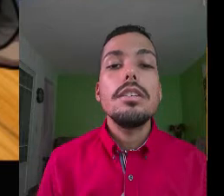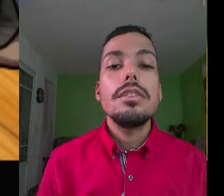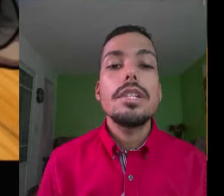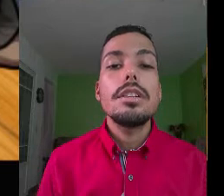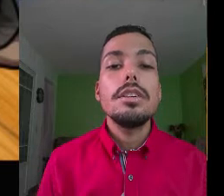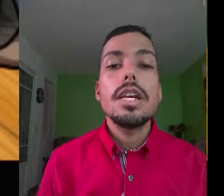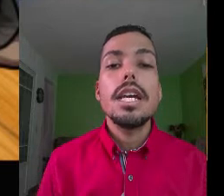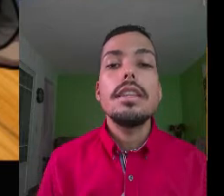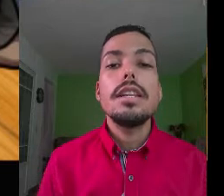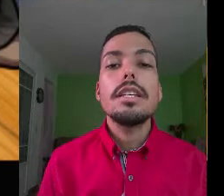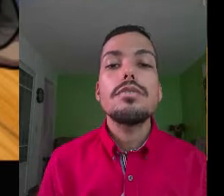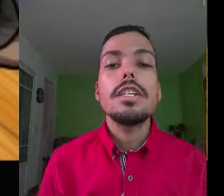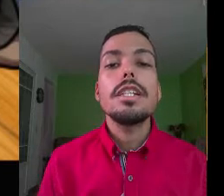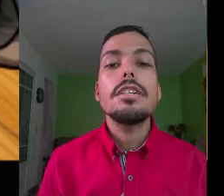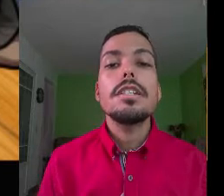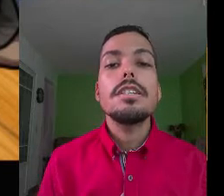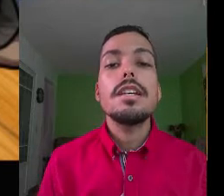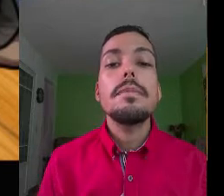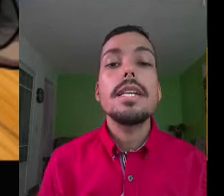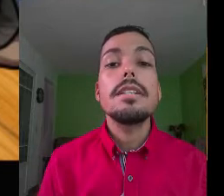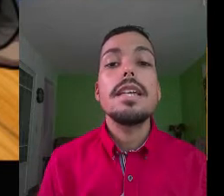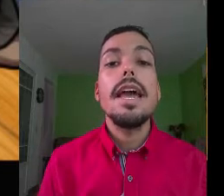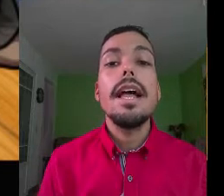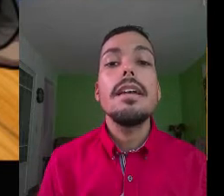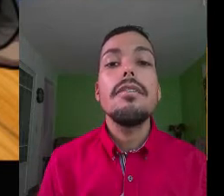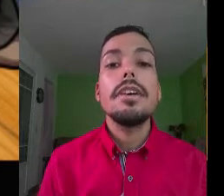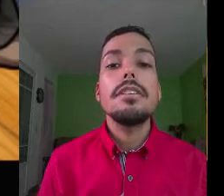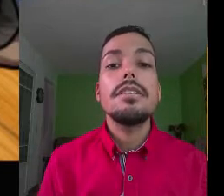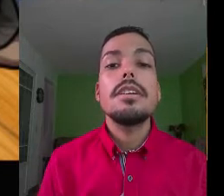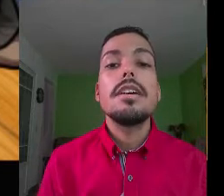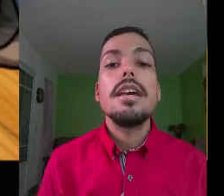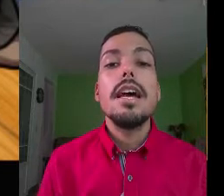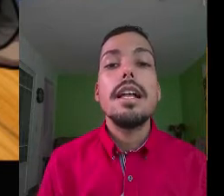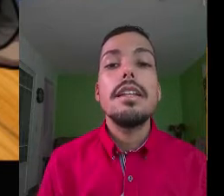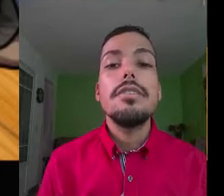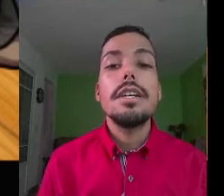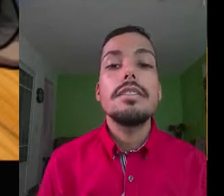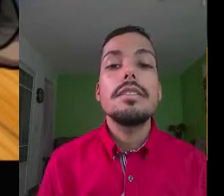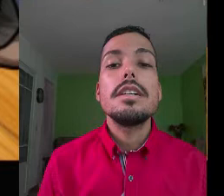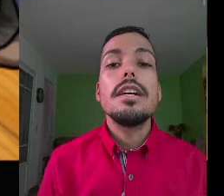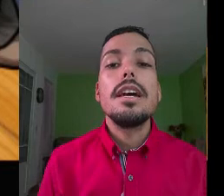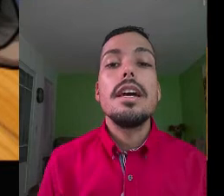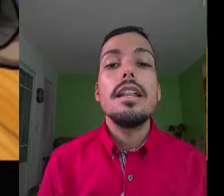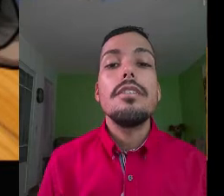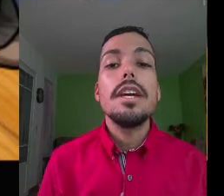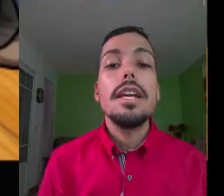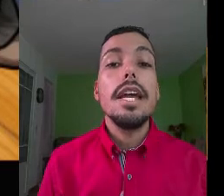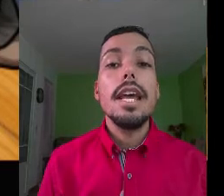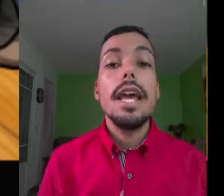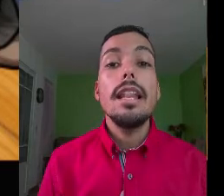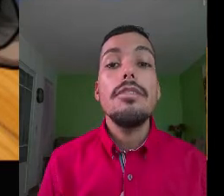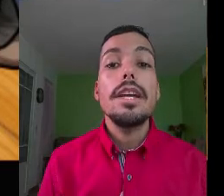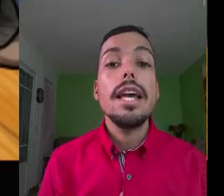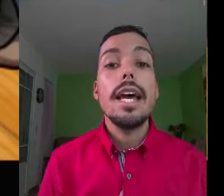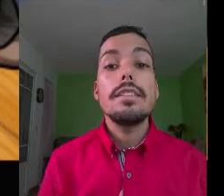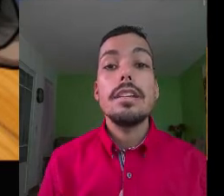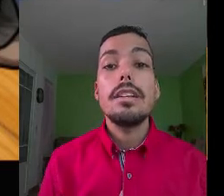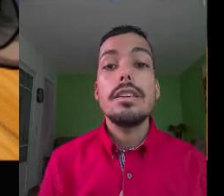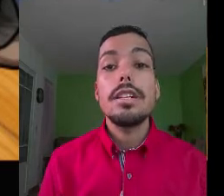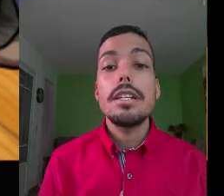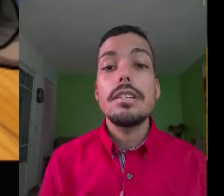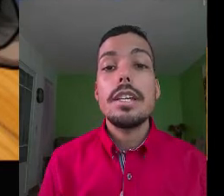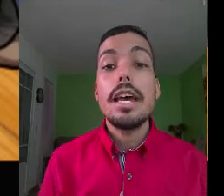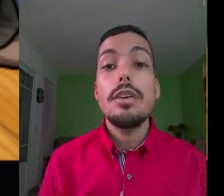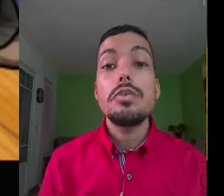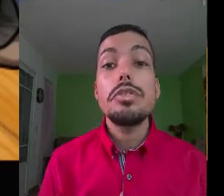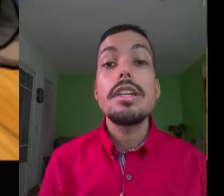E, very good, okay? The next friend here, its name is elephant. Elephant, elephant. An elephant has a